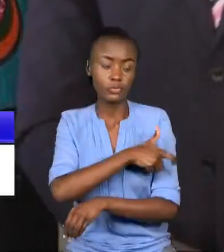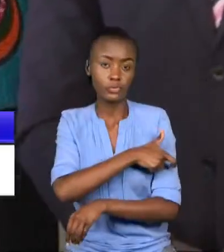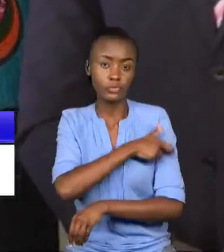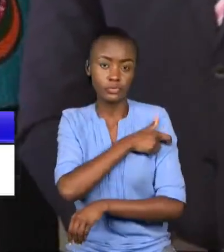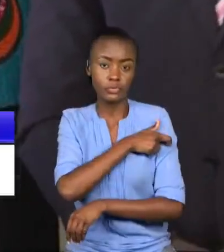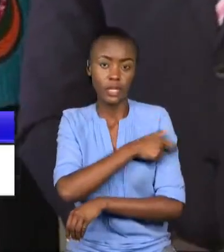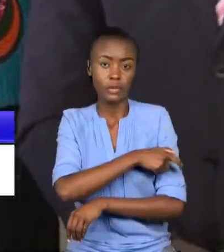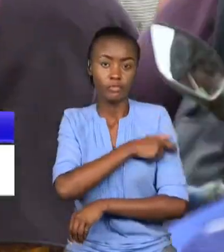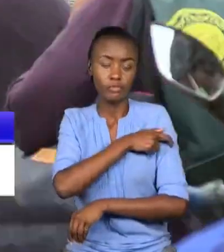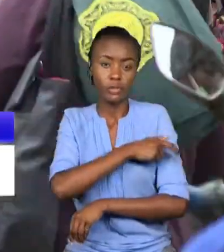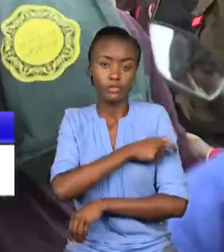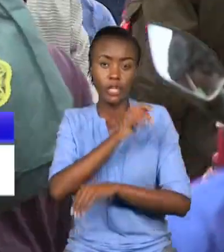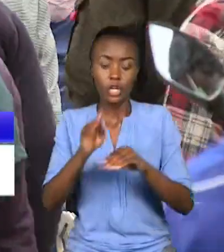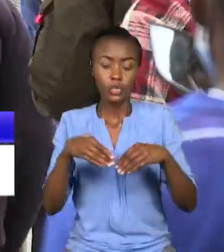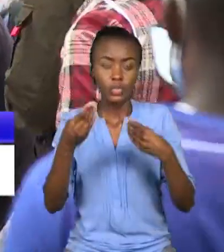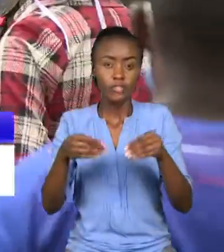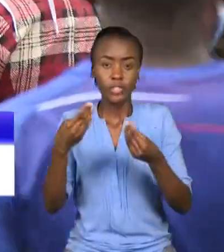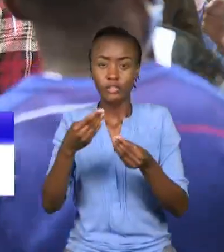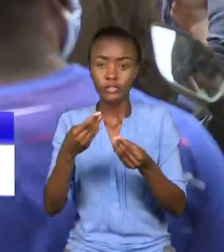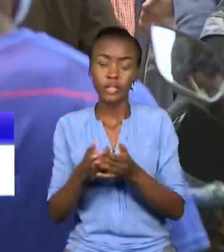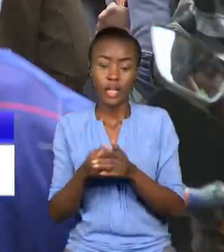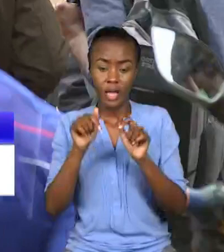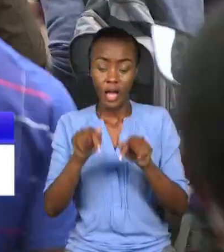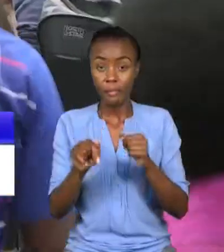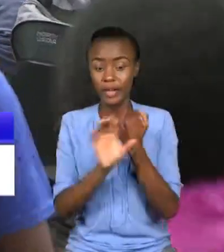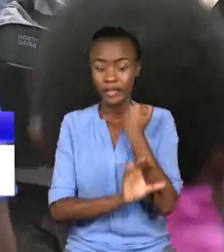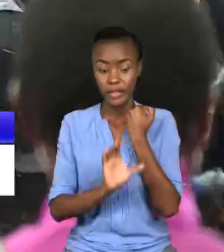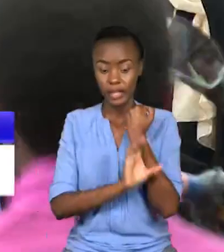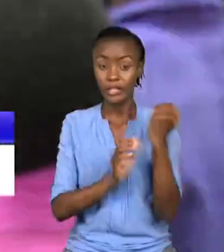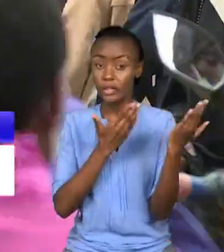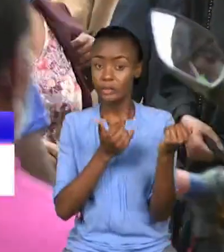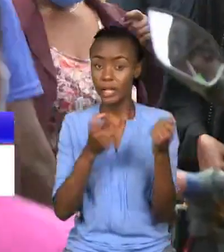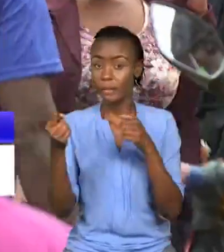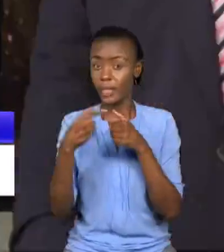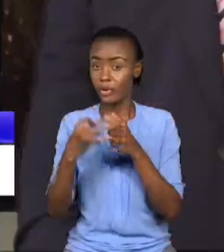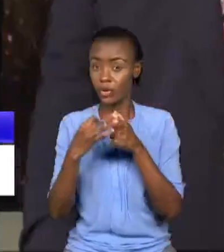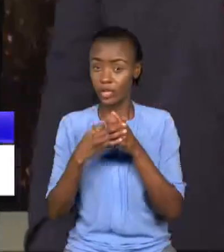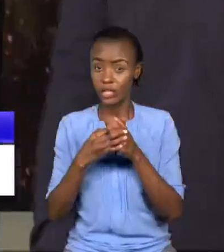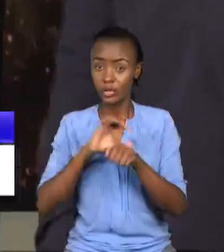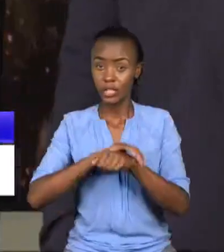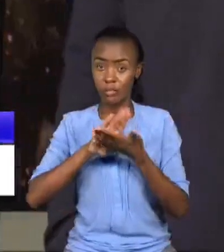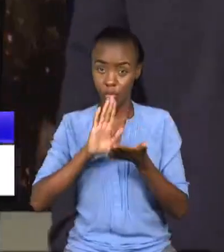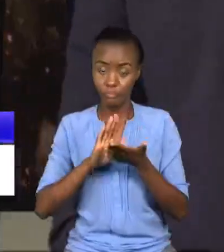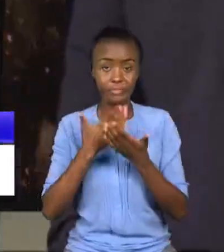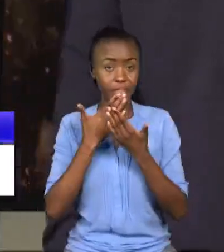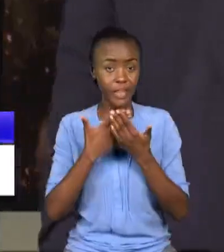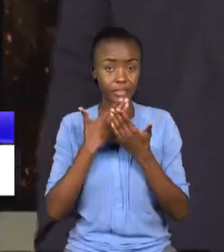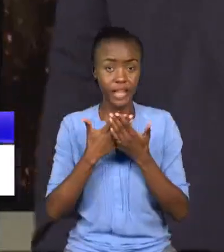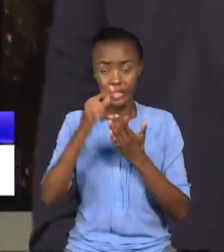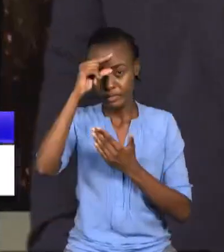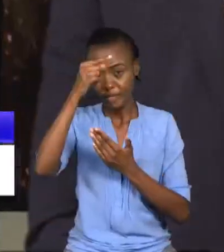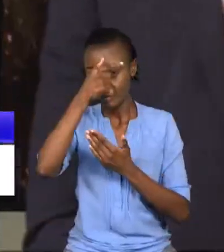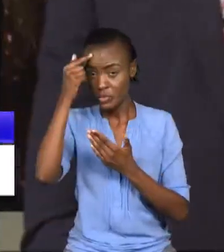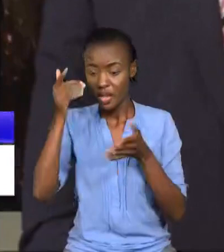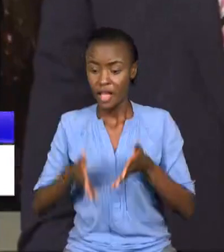of vaccines into the country, and we expect that in August. We would like to thank the government where they've allowed private sector